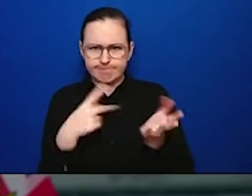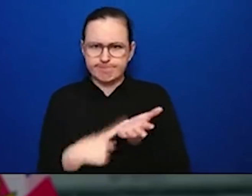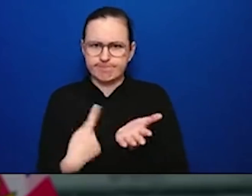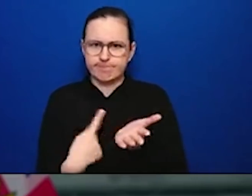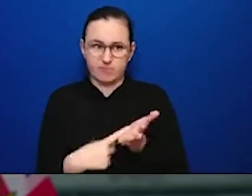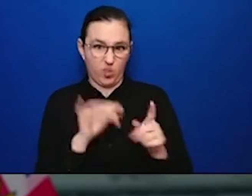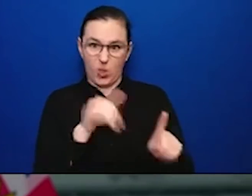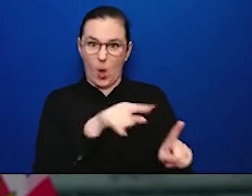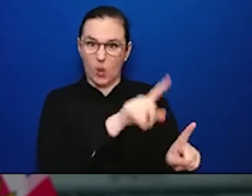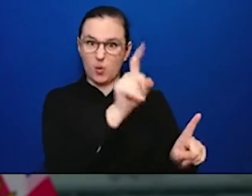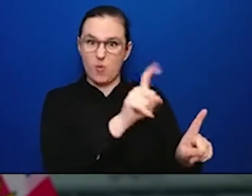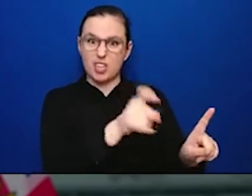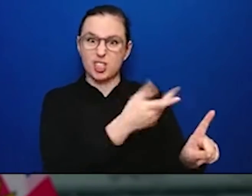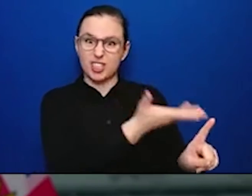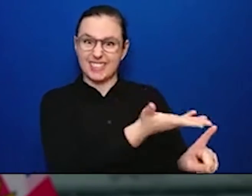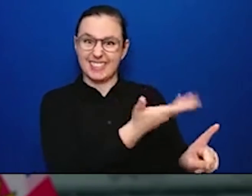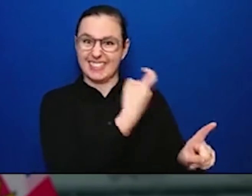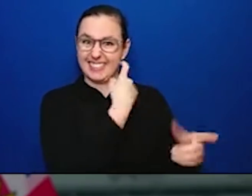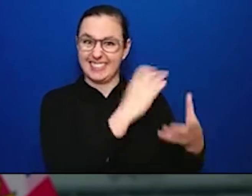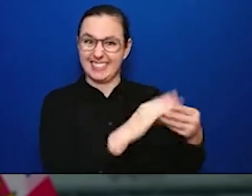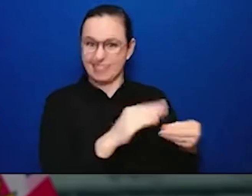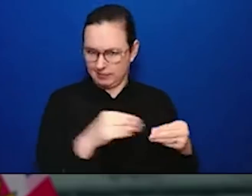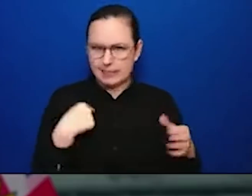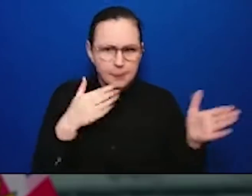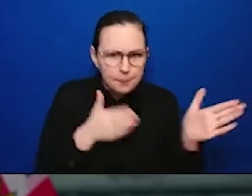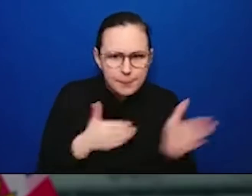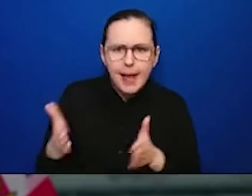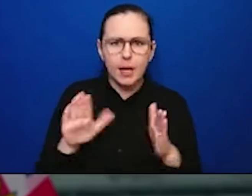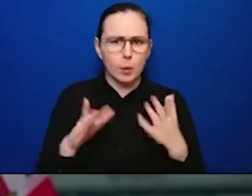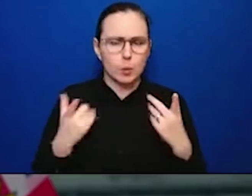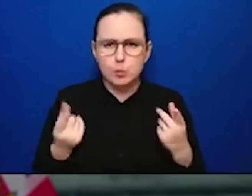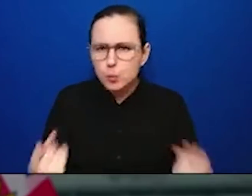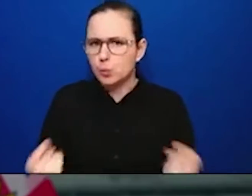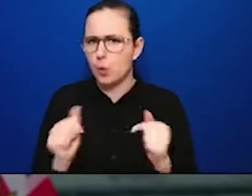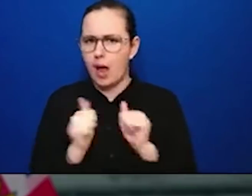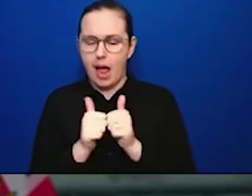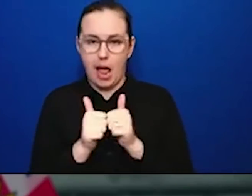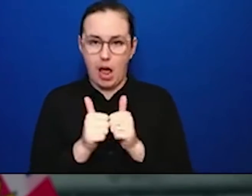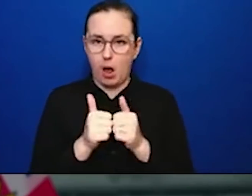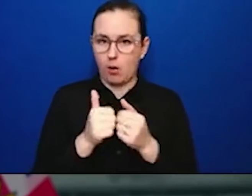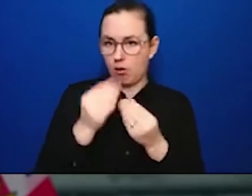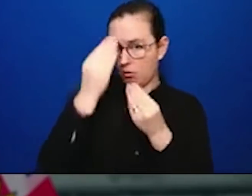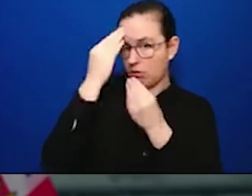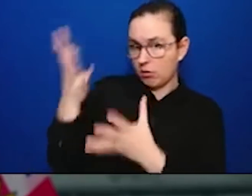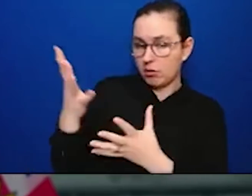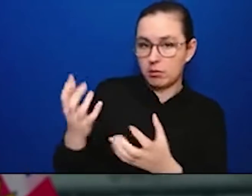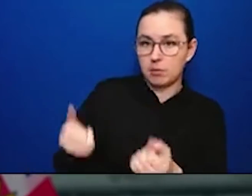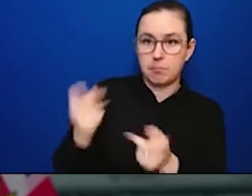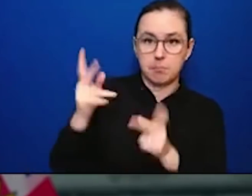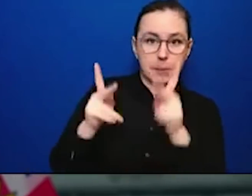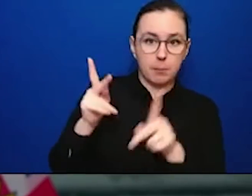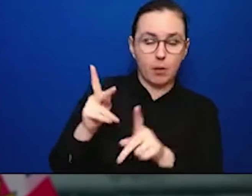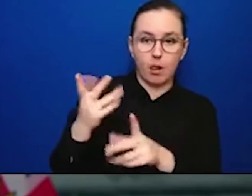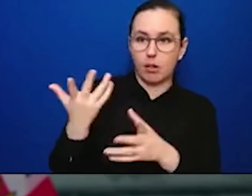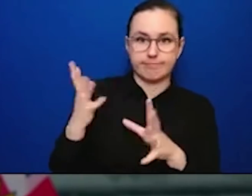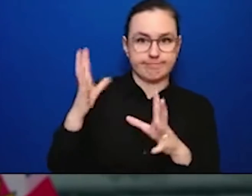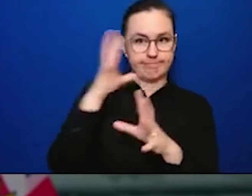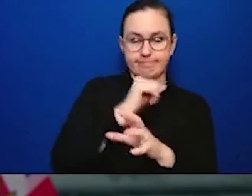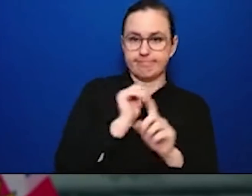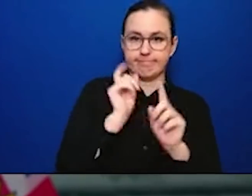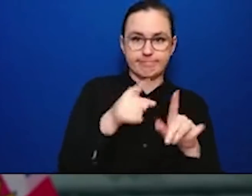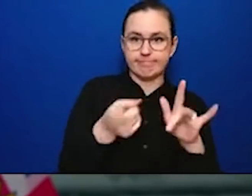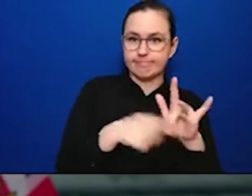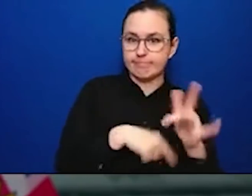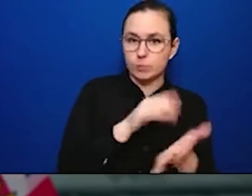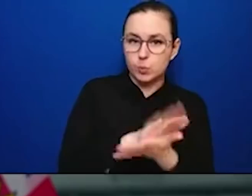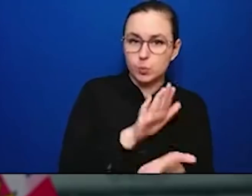them. What are the protocols for reporting of how many people are absent, whether it's students or staff for